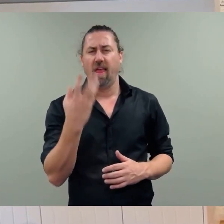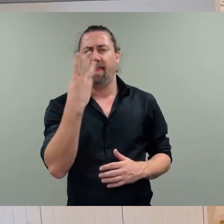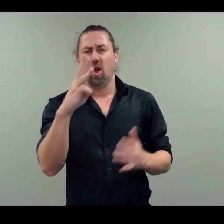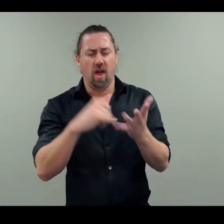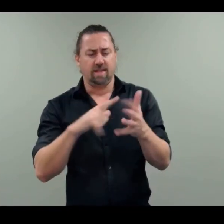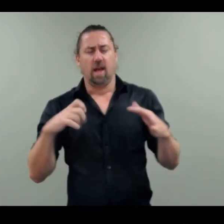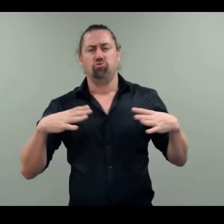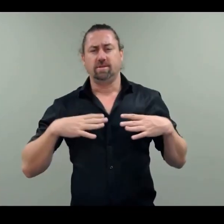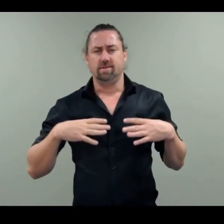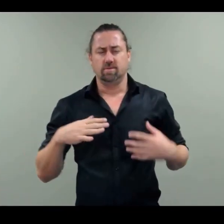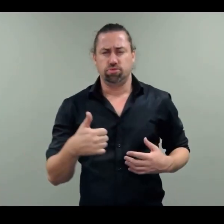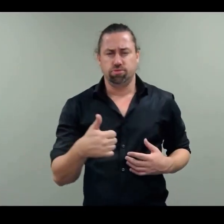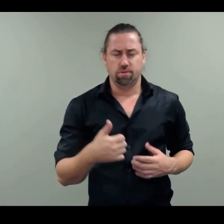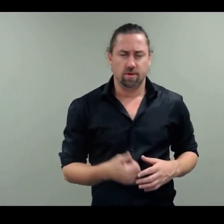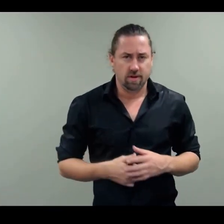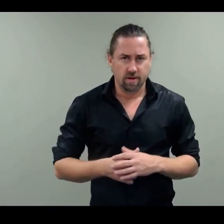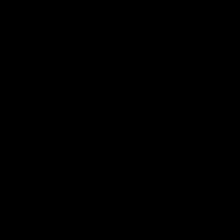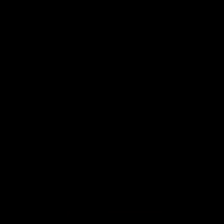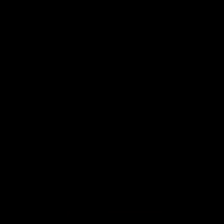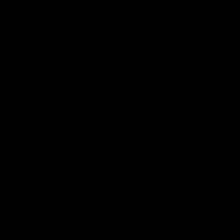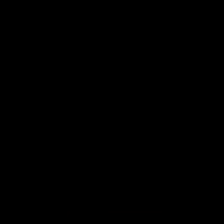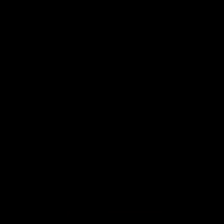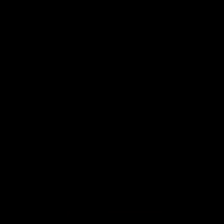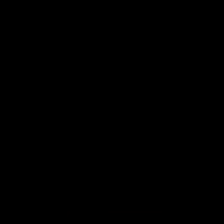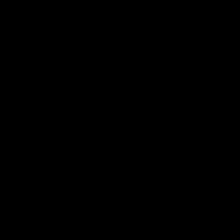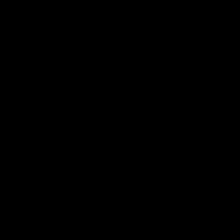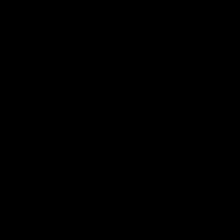Let's have 30 seconds of rest.